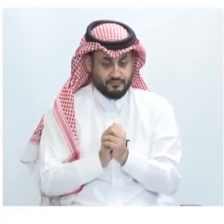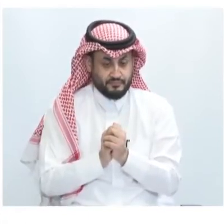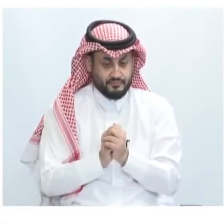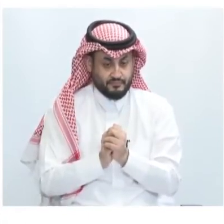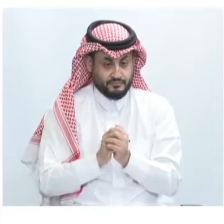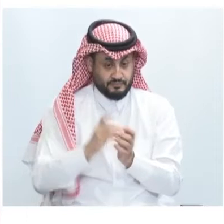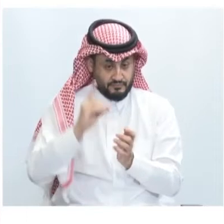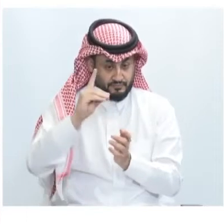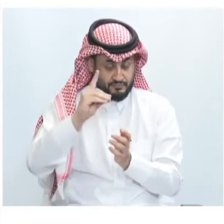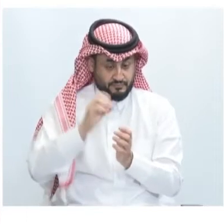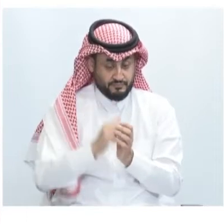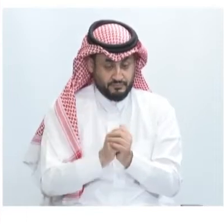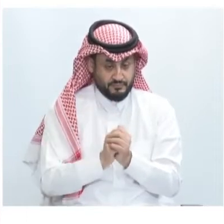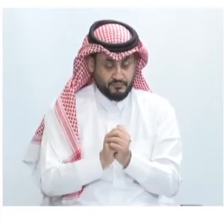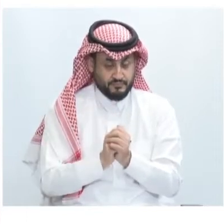D,